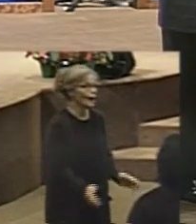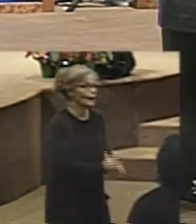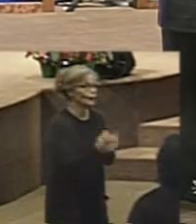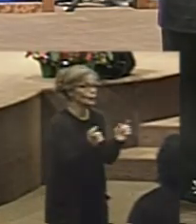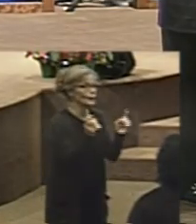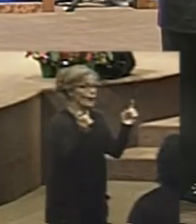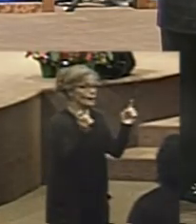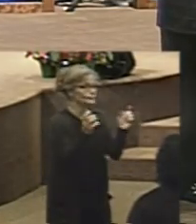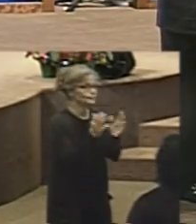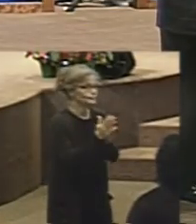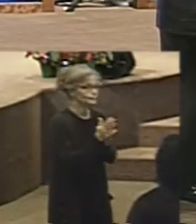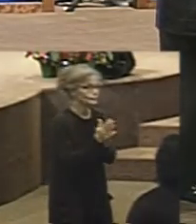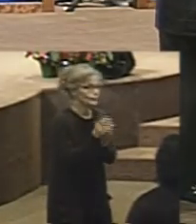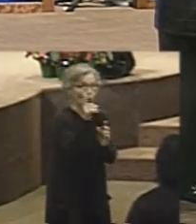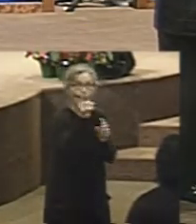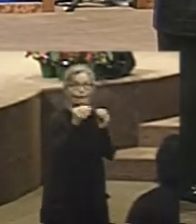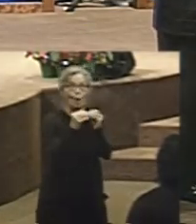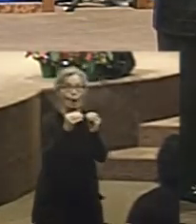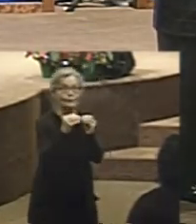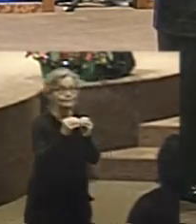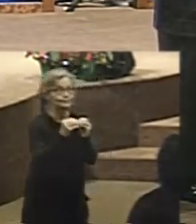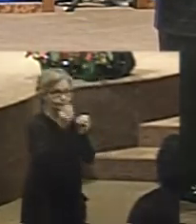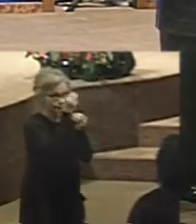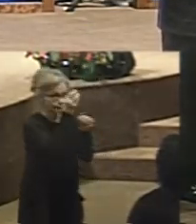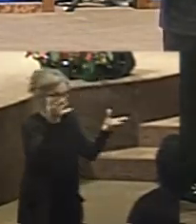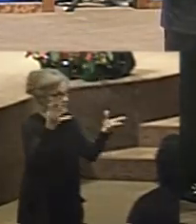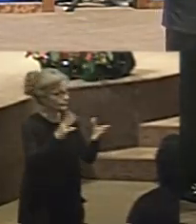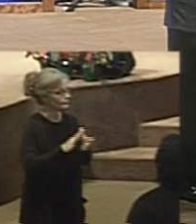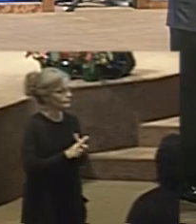And I'll go one step further.